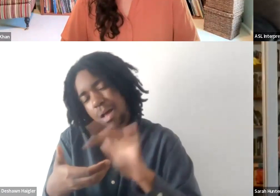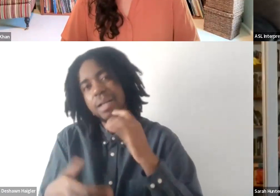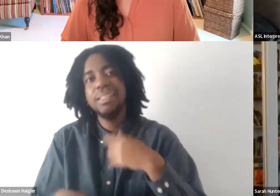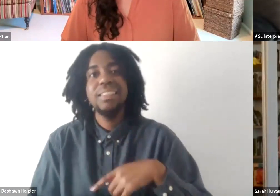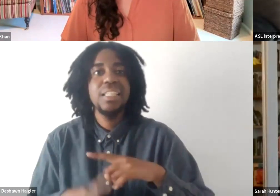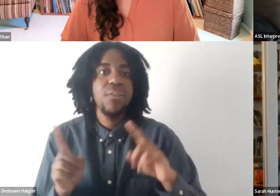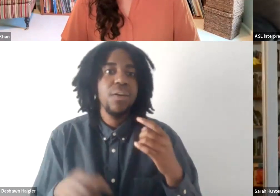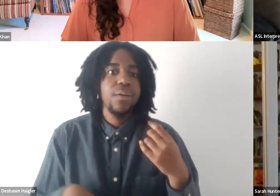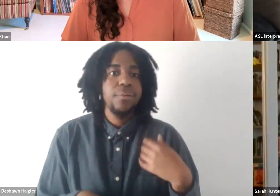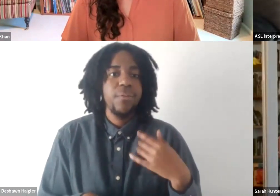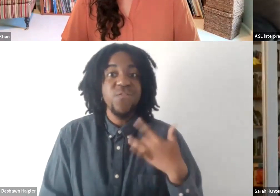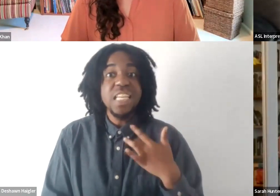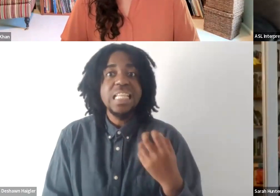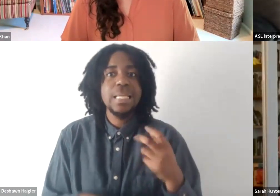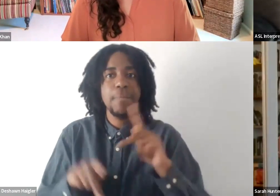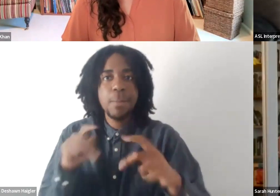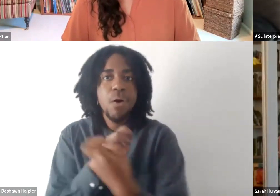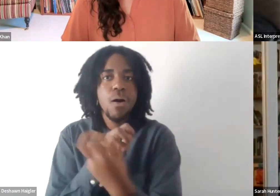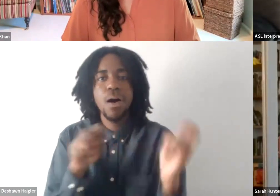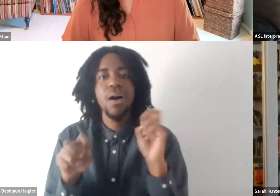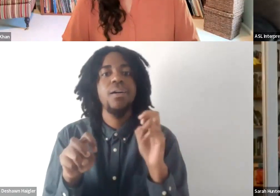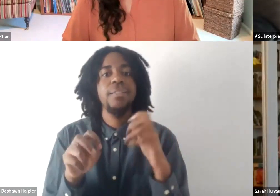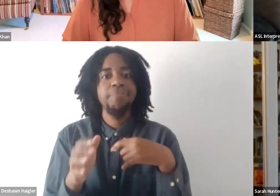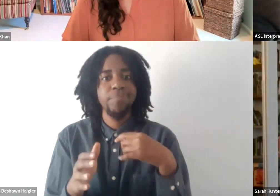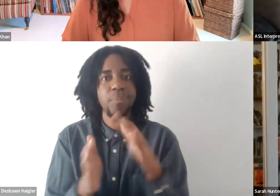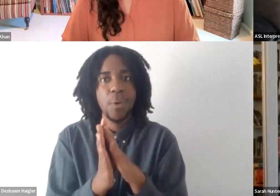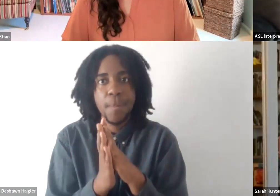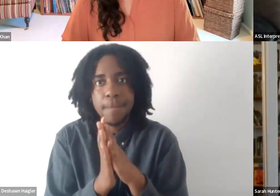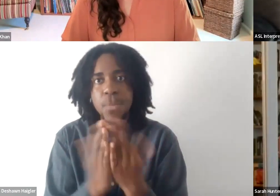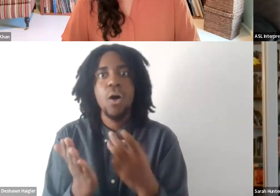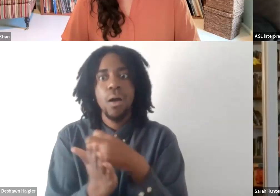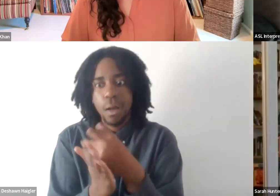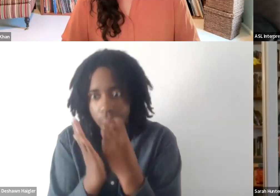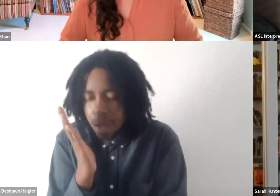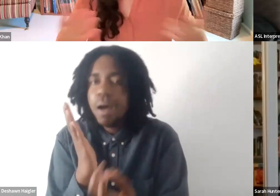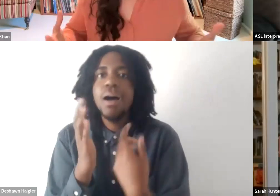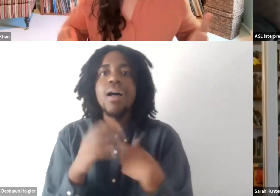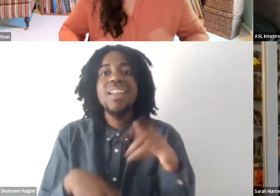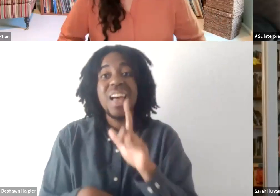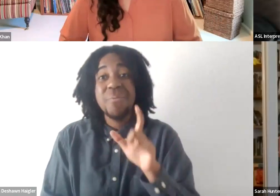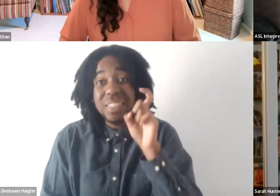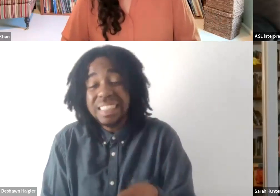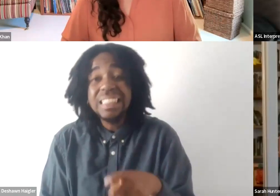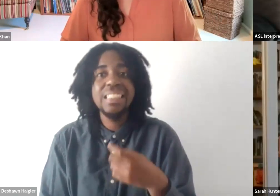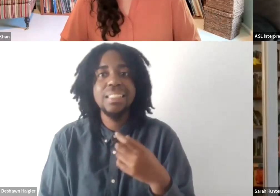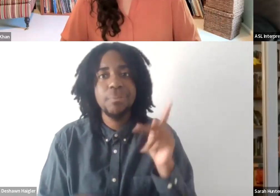And so I think that's what libraries need to be alive, really, like the patrons and, of course, budgets.